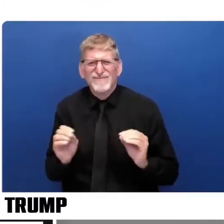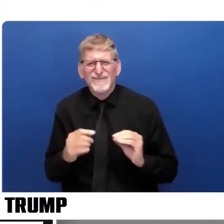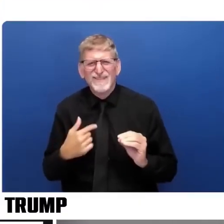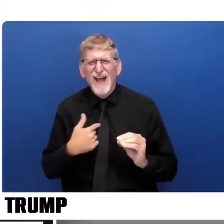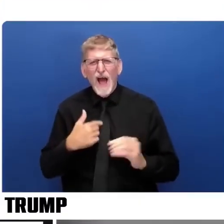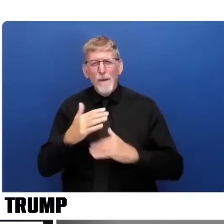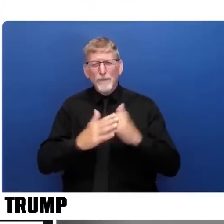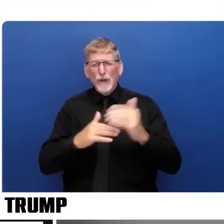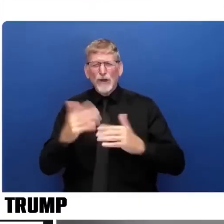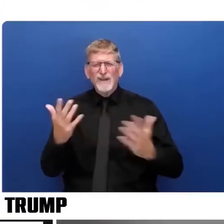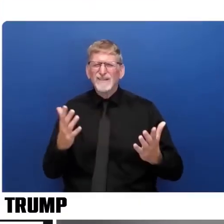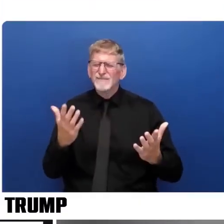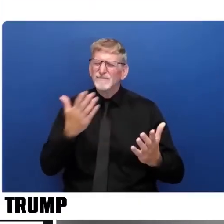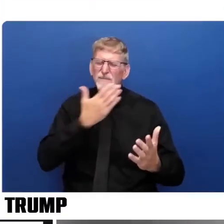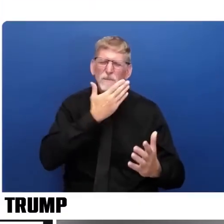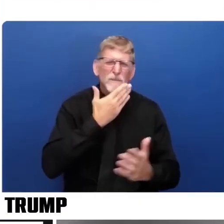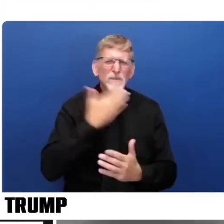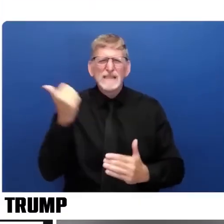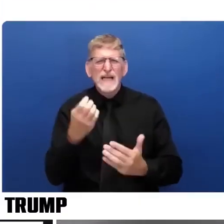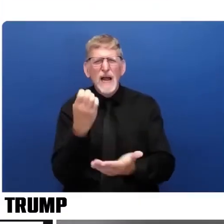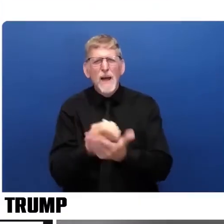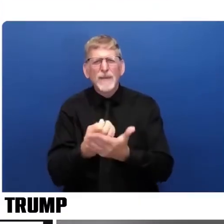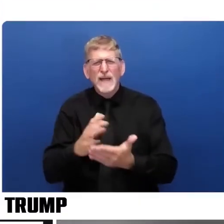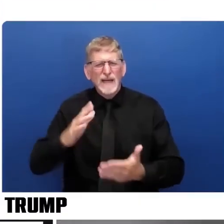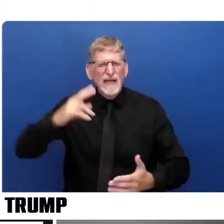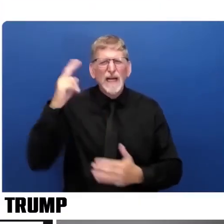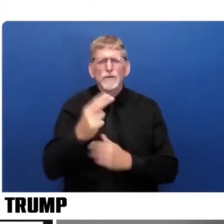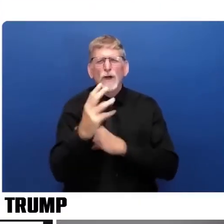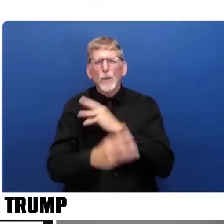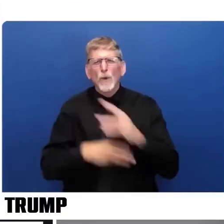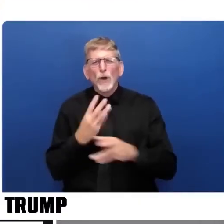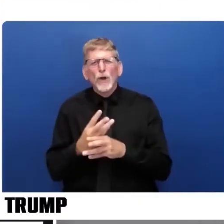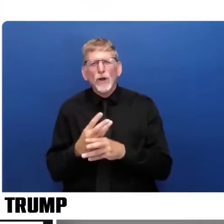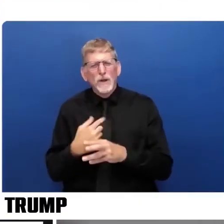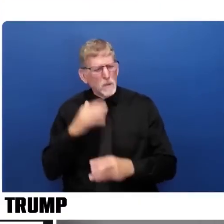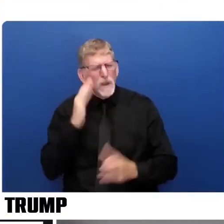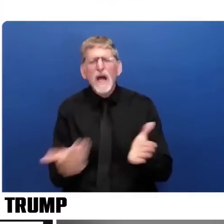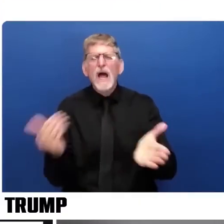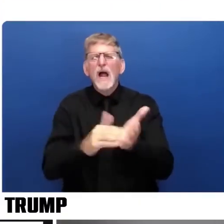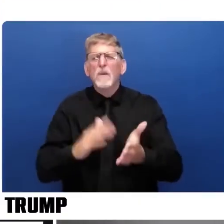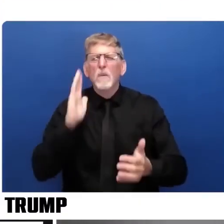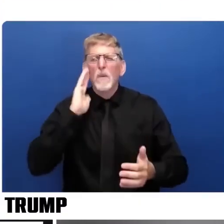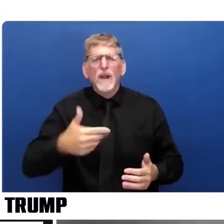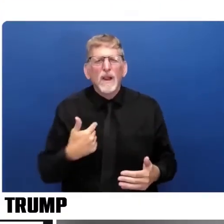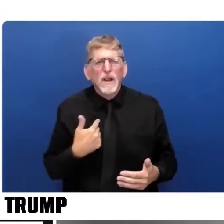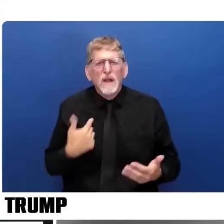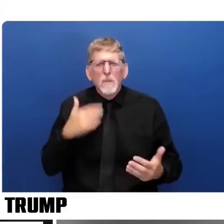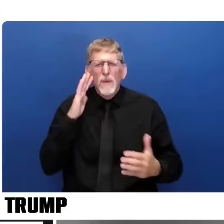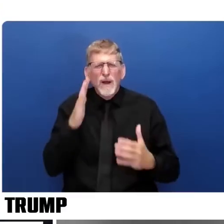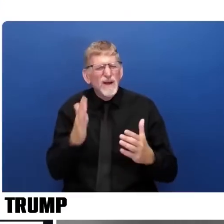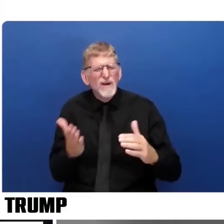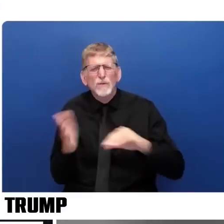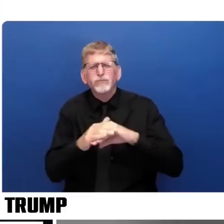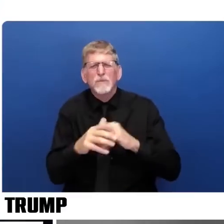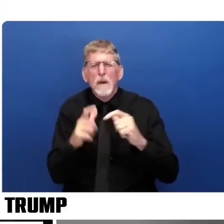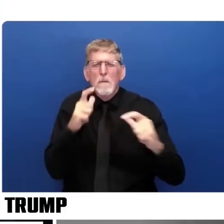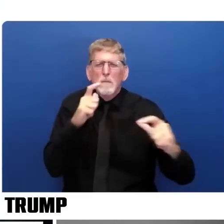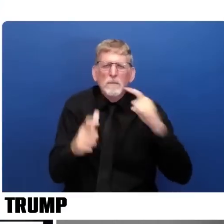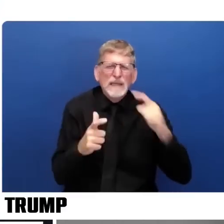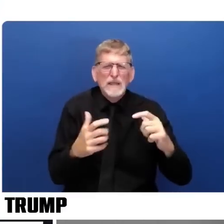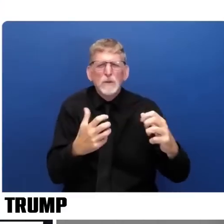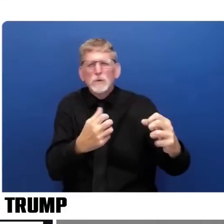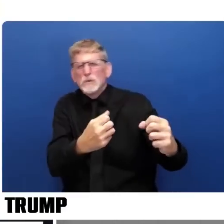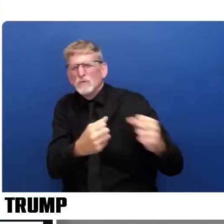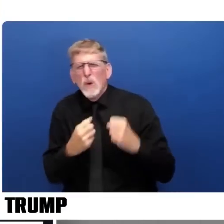world, and I'm going to build it again. It's going to be bigger, better, and stronger. But they're destroying our economy. They have no idea what a good